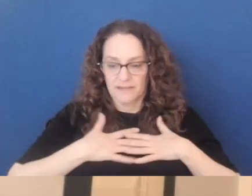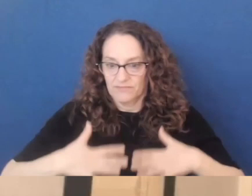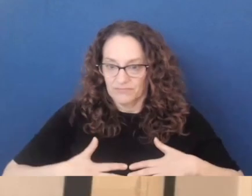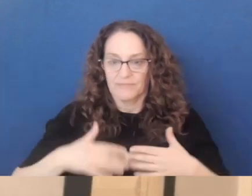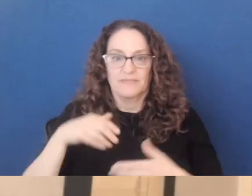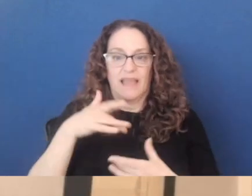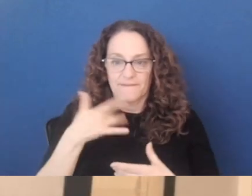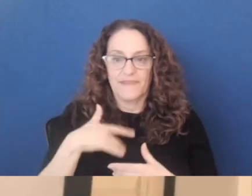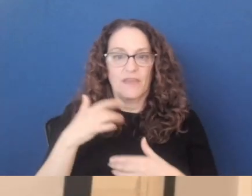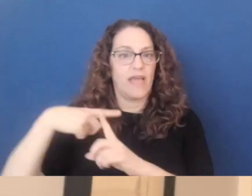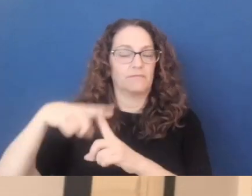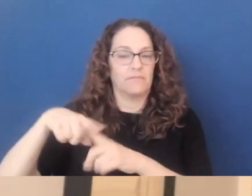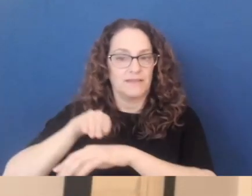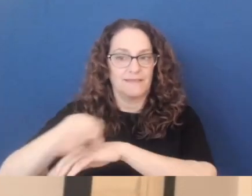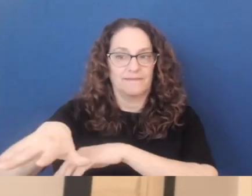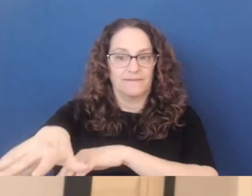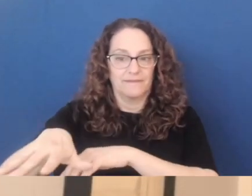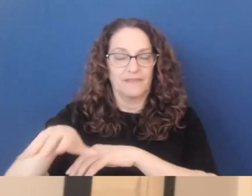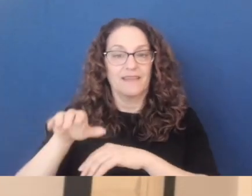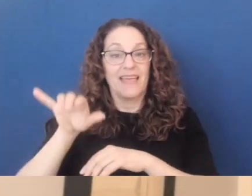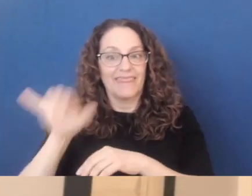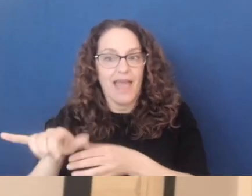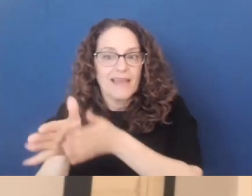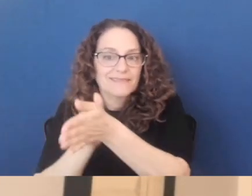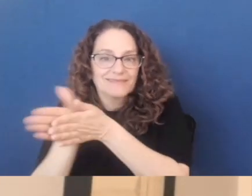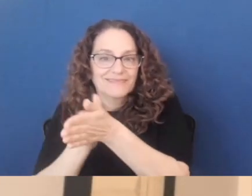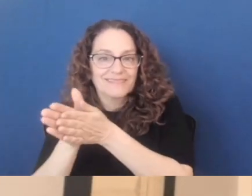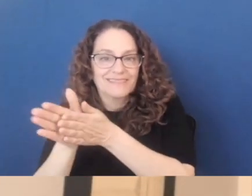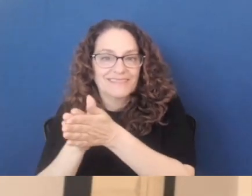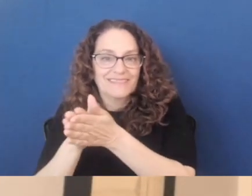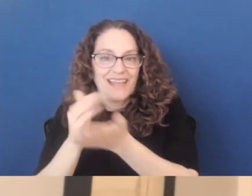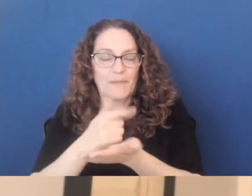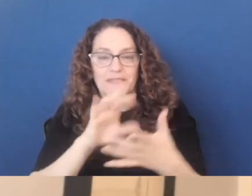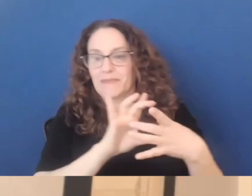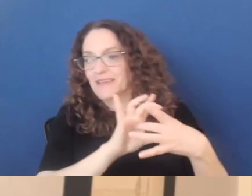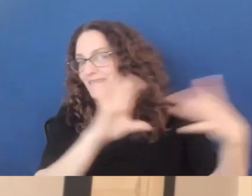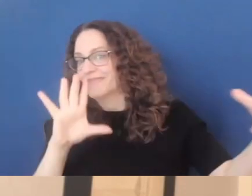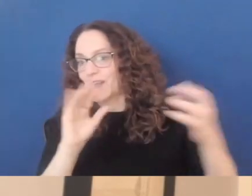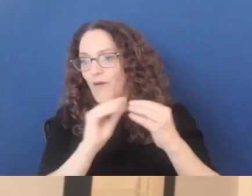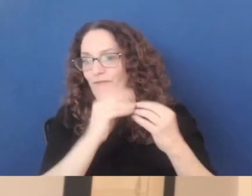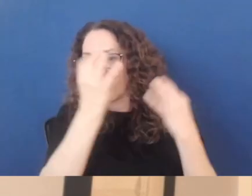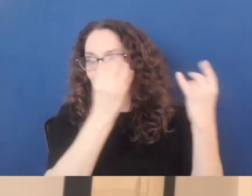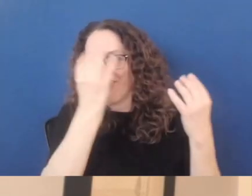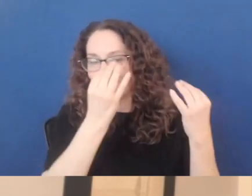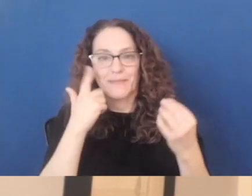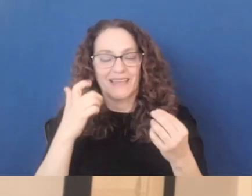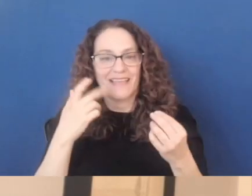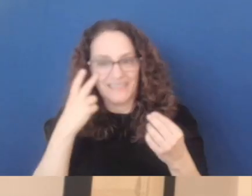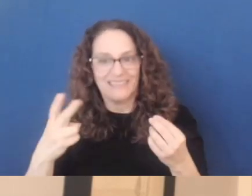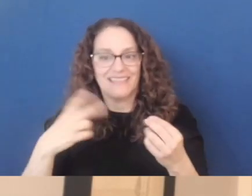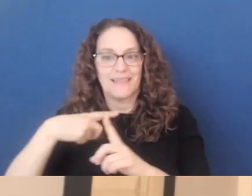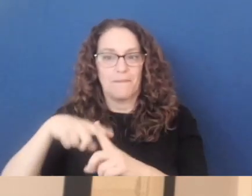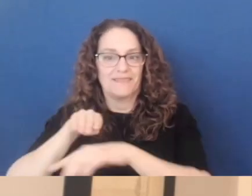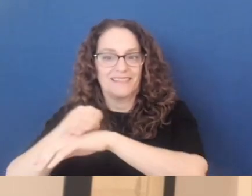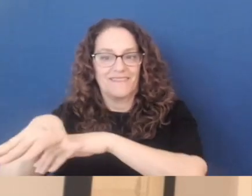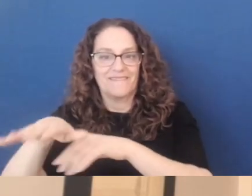is fuel for letting go of thoughts. And so I'm wondering for like the